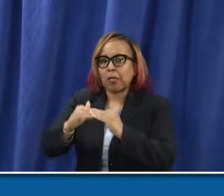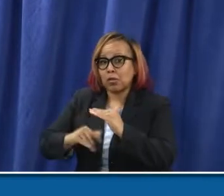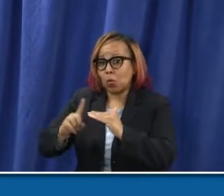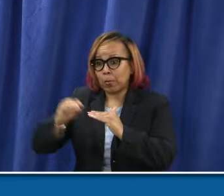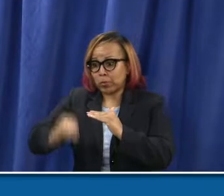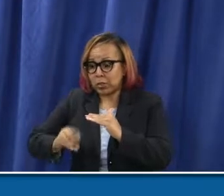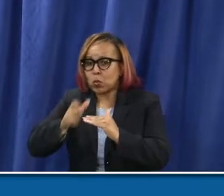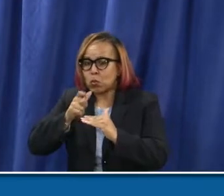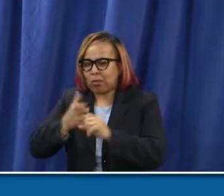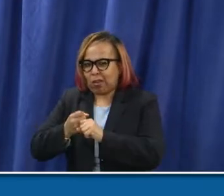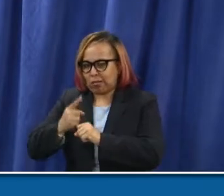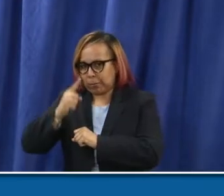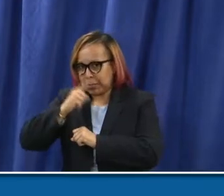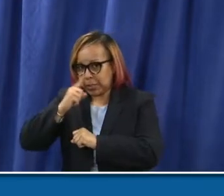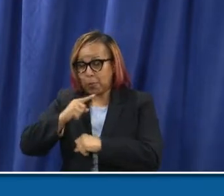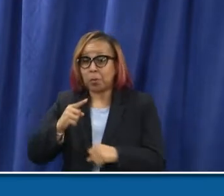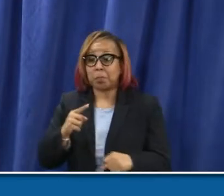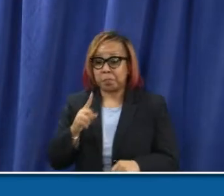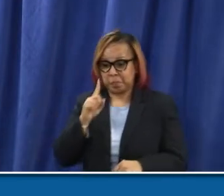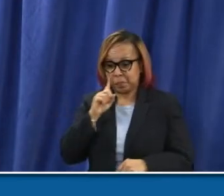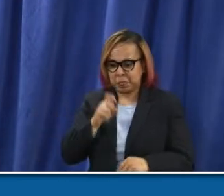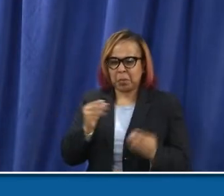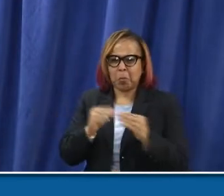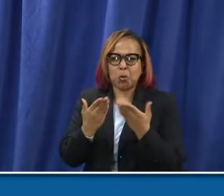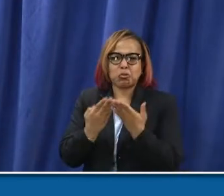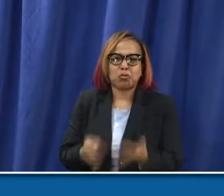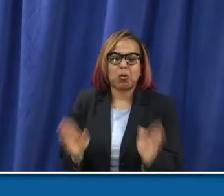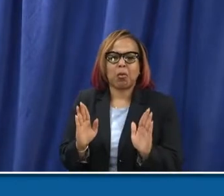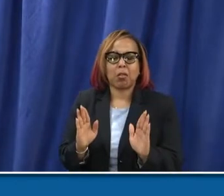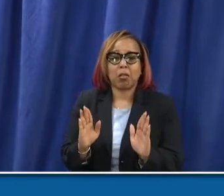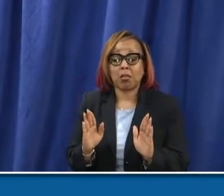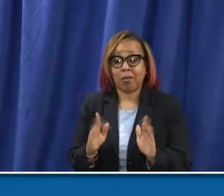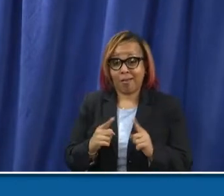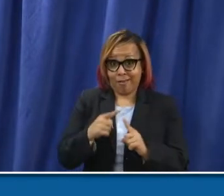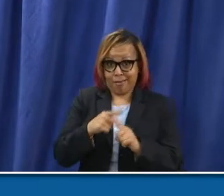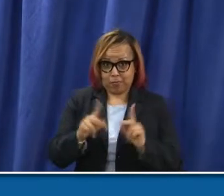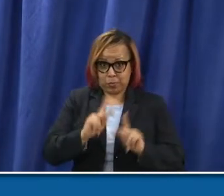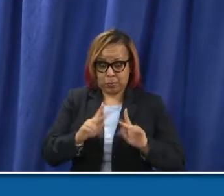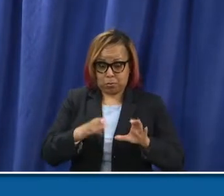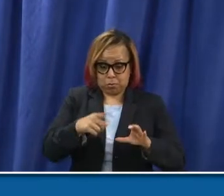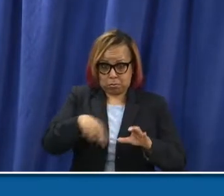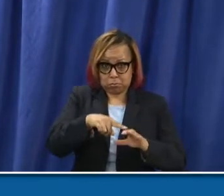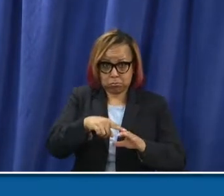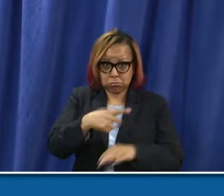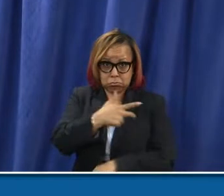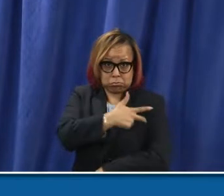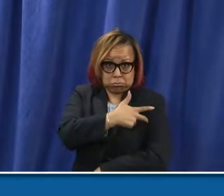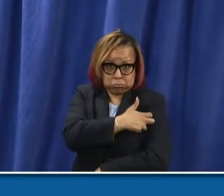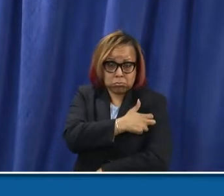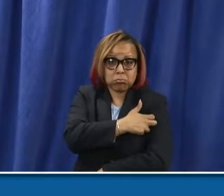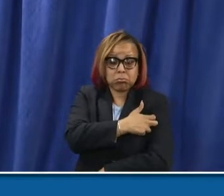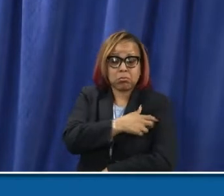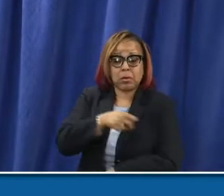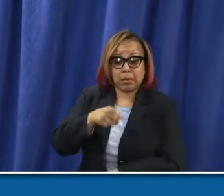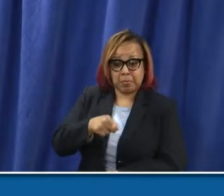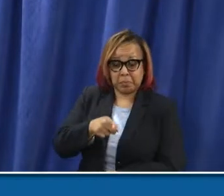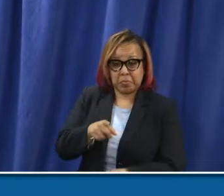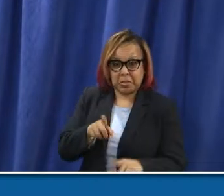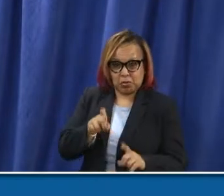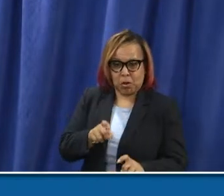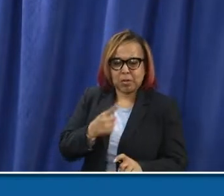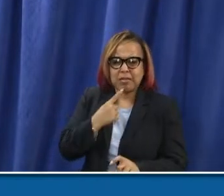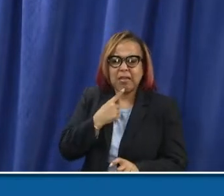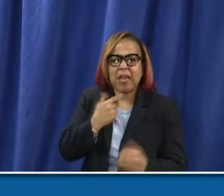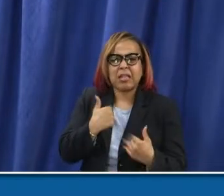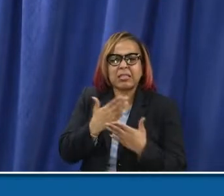1% who got the placebo. And then where we look at the more general effects, more than half of the people who got the COVID vaccine in the trial said